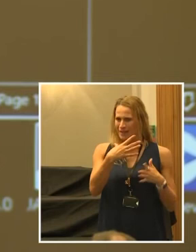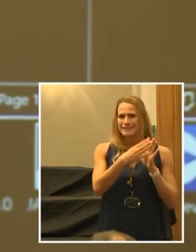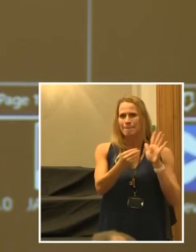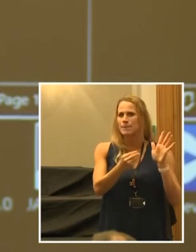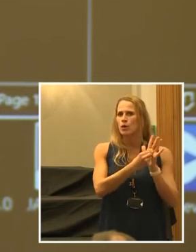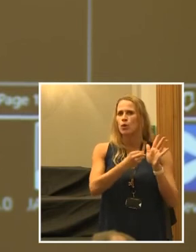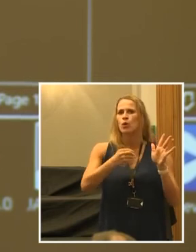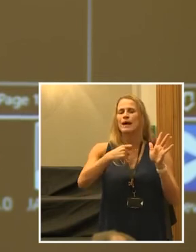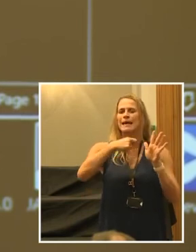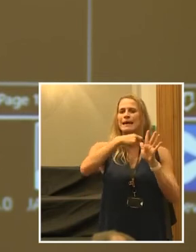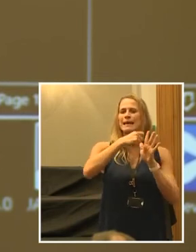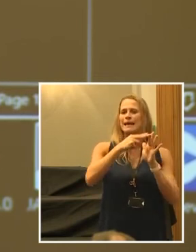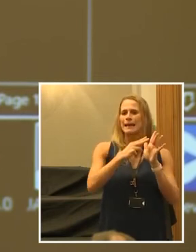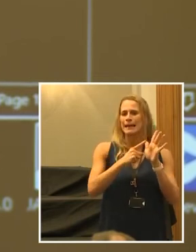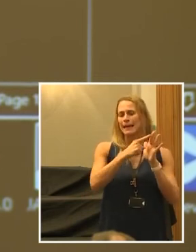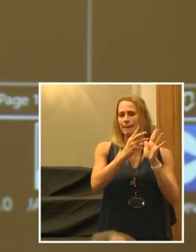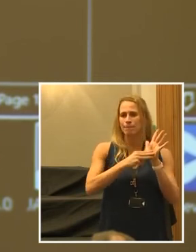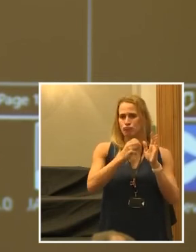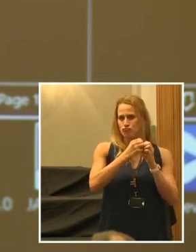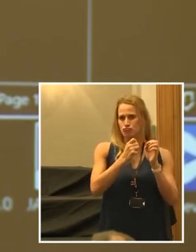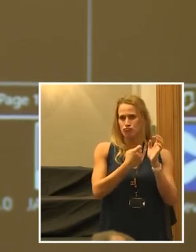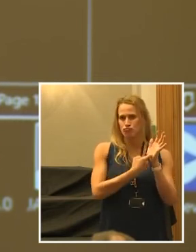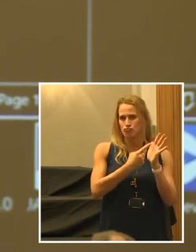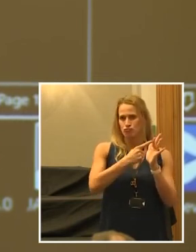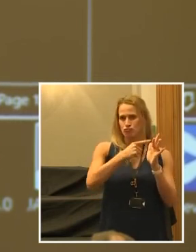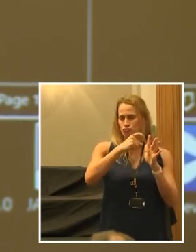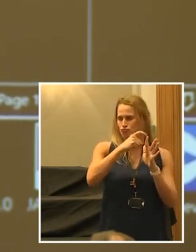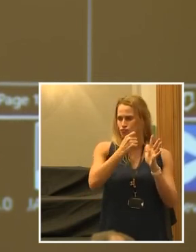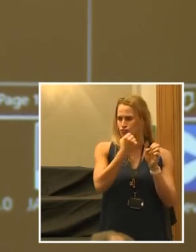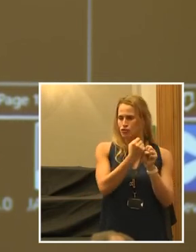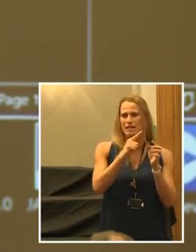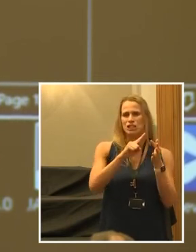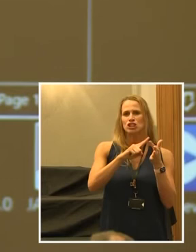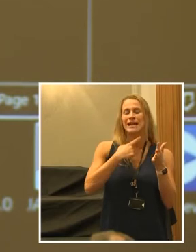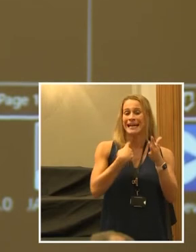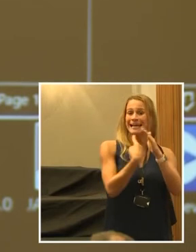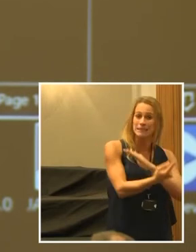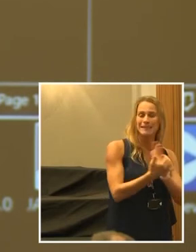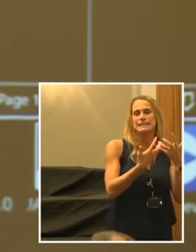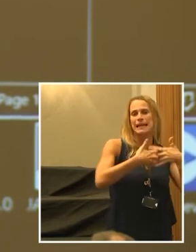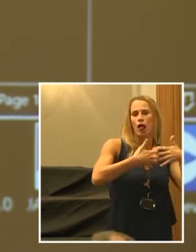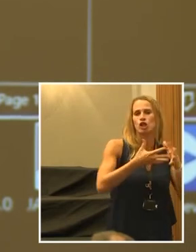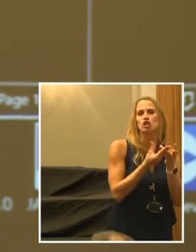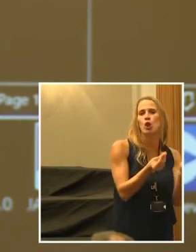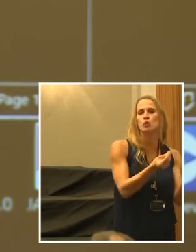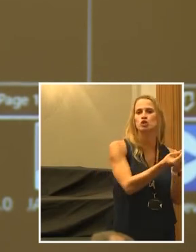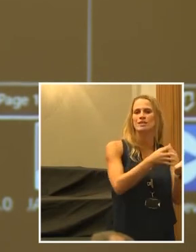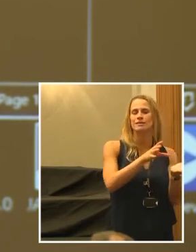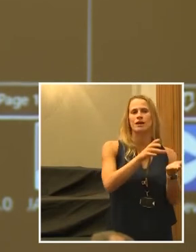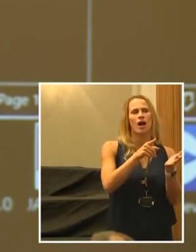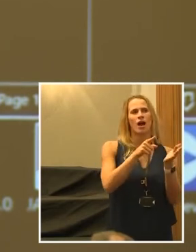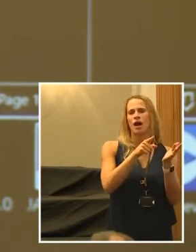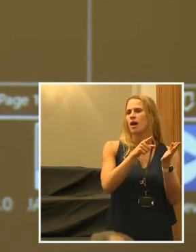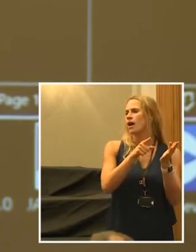in, and I'll send the details out on the notes, but it's Independent Technology Solutions, org, which is I India